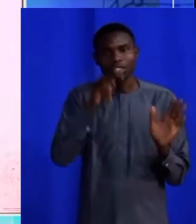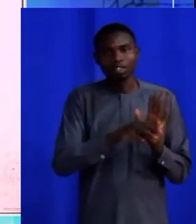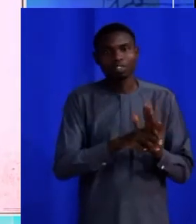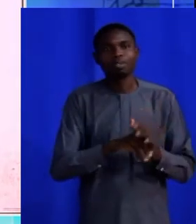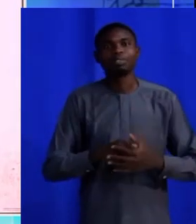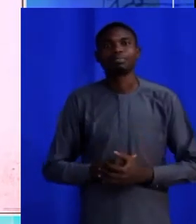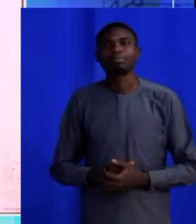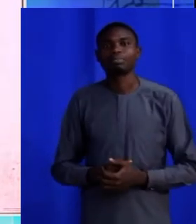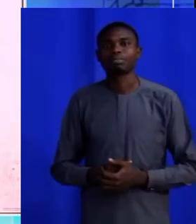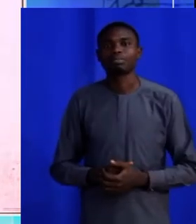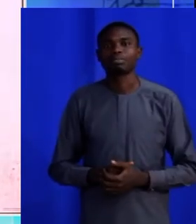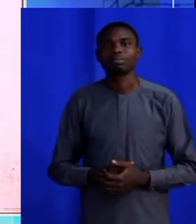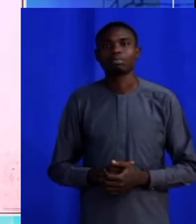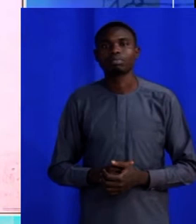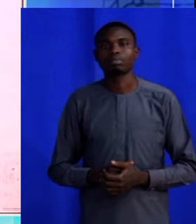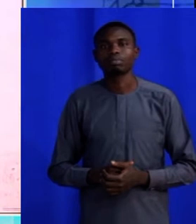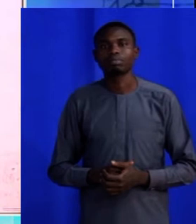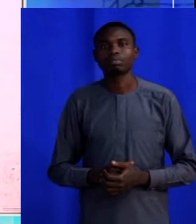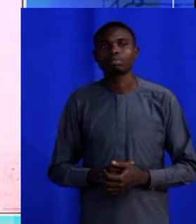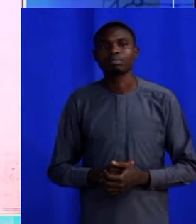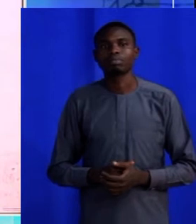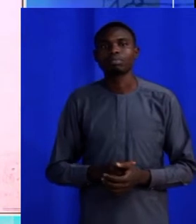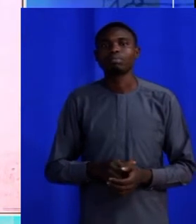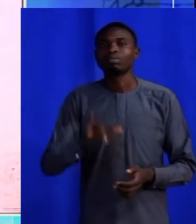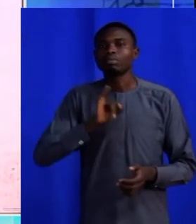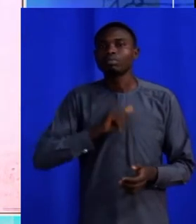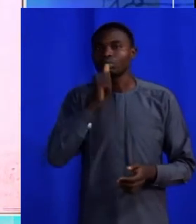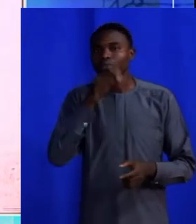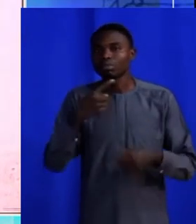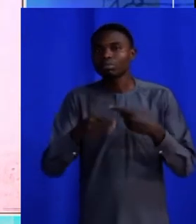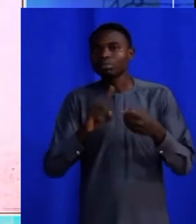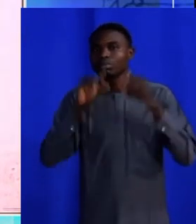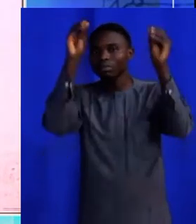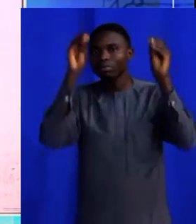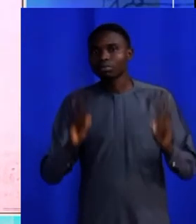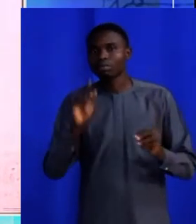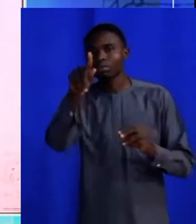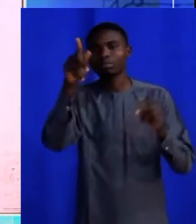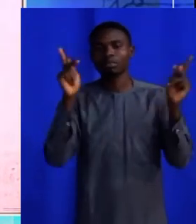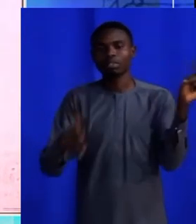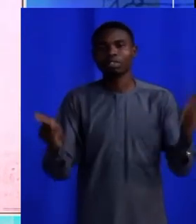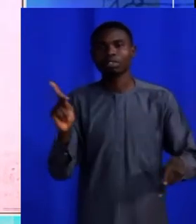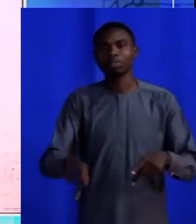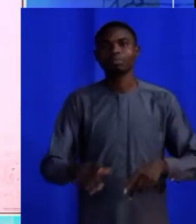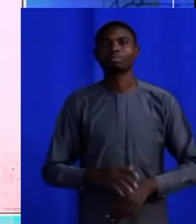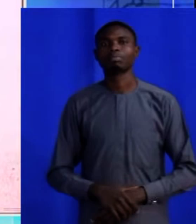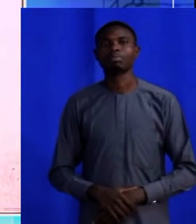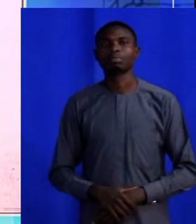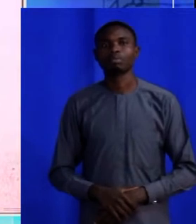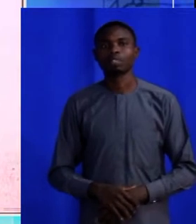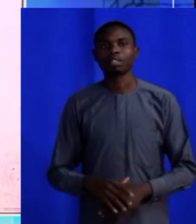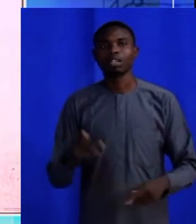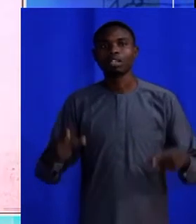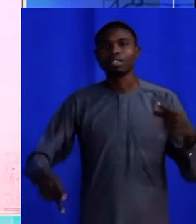Information Technology. I am teaching you agricultural science from Government Girls Unity